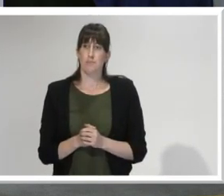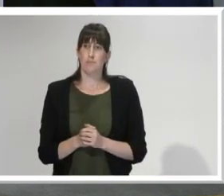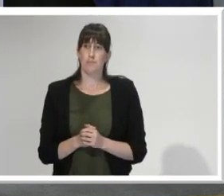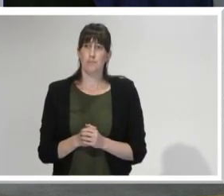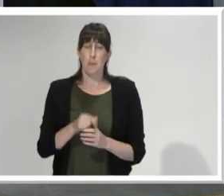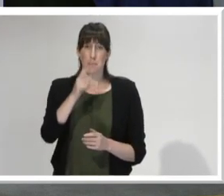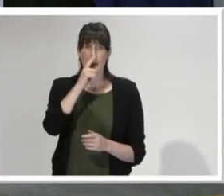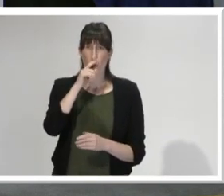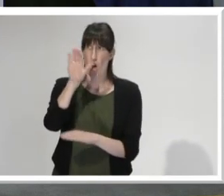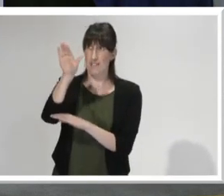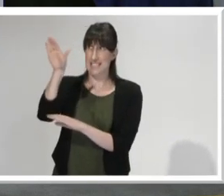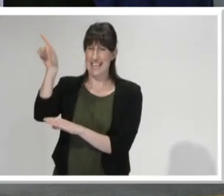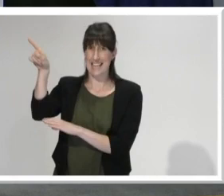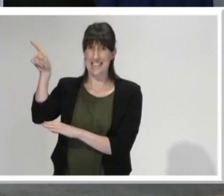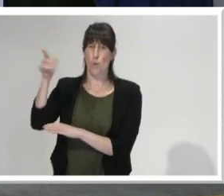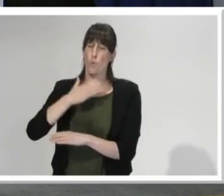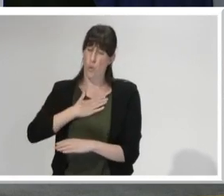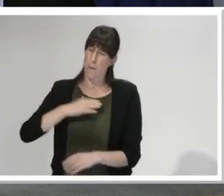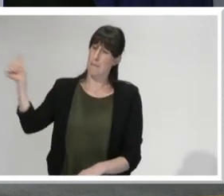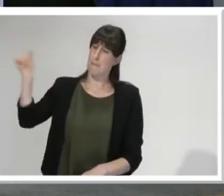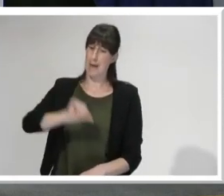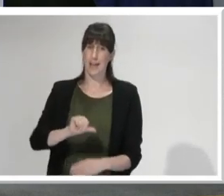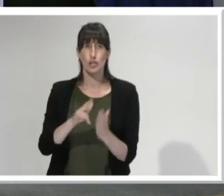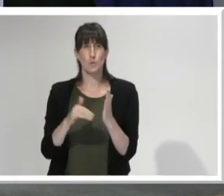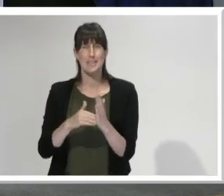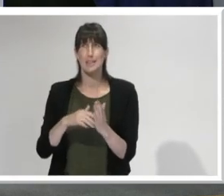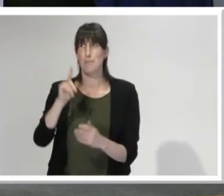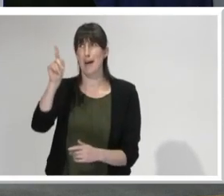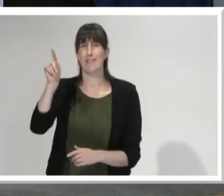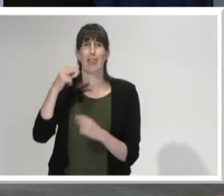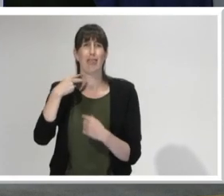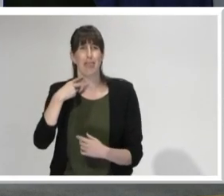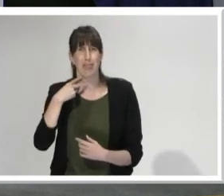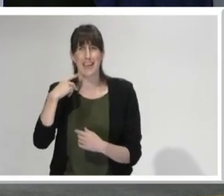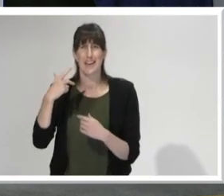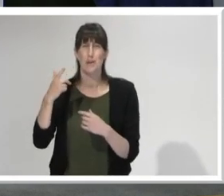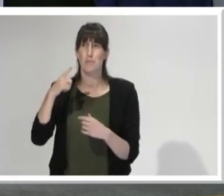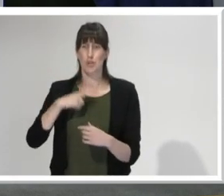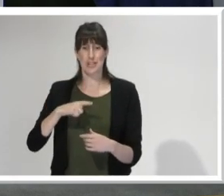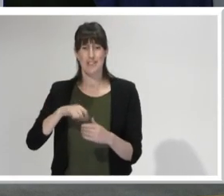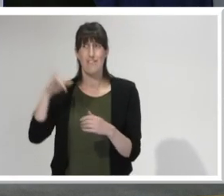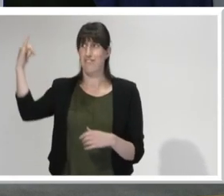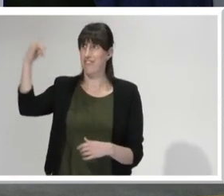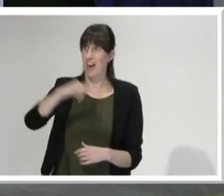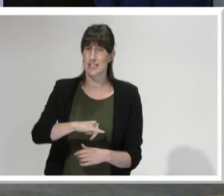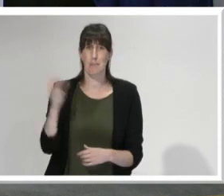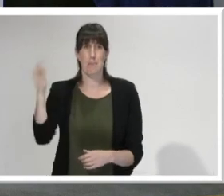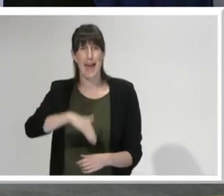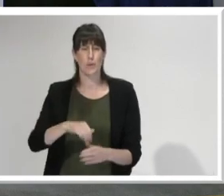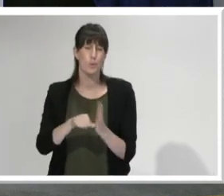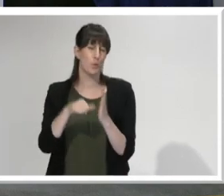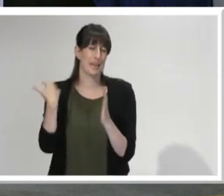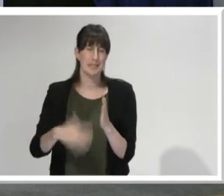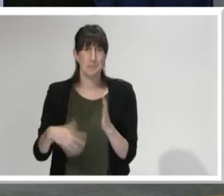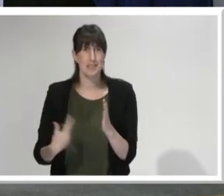afford the repatriation flights at such a high cost. Can you just outline why they are so high at the moment and compared to the likes of the Wuhan